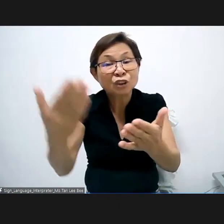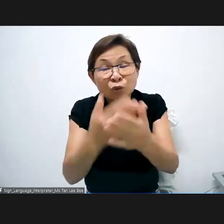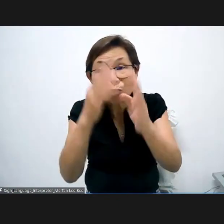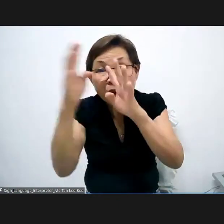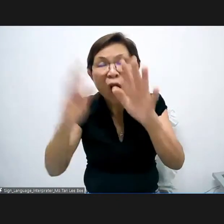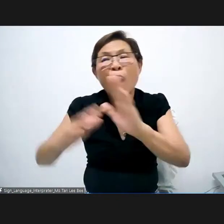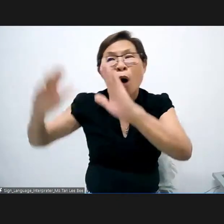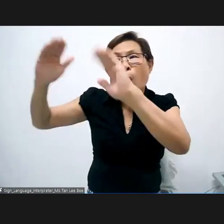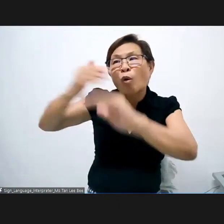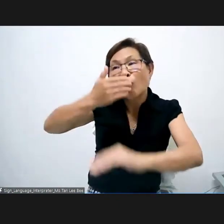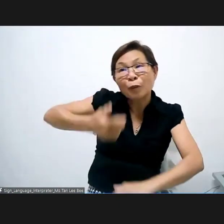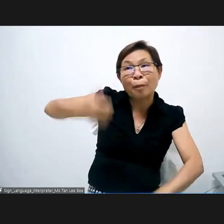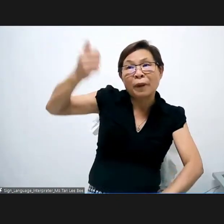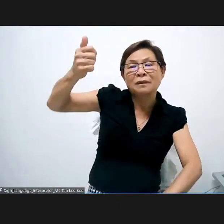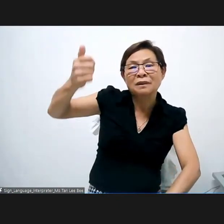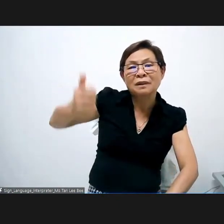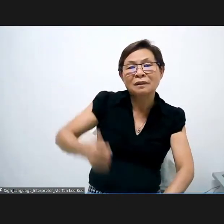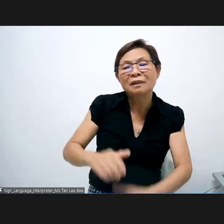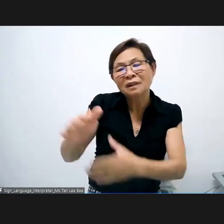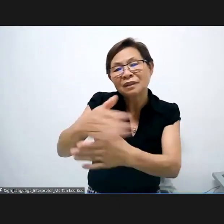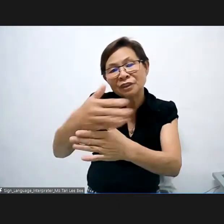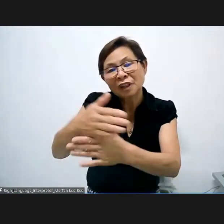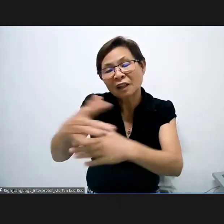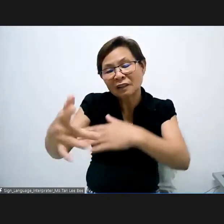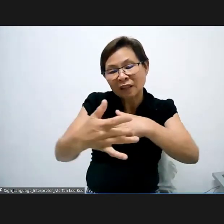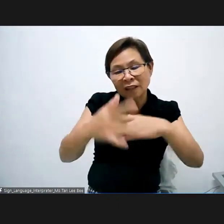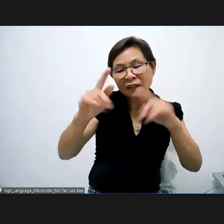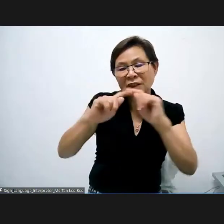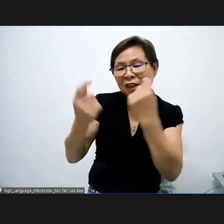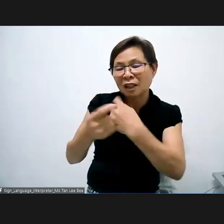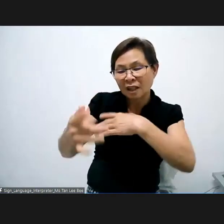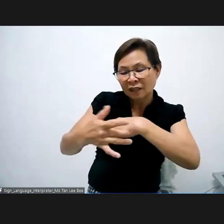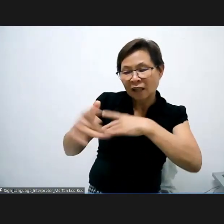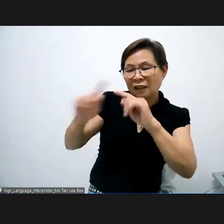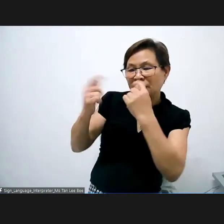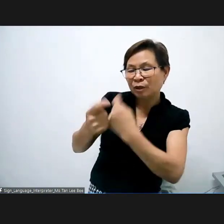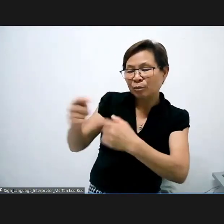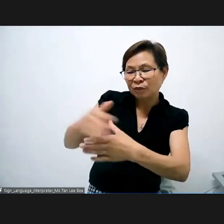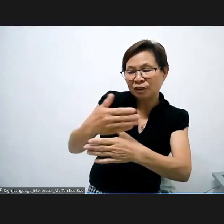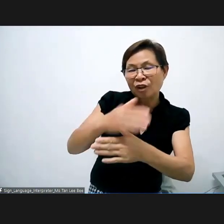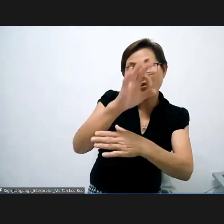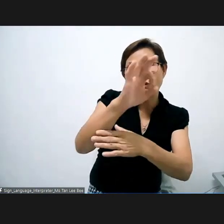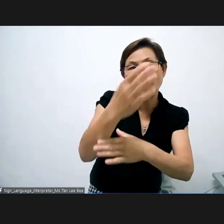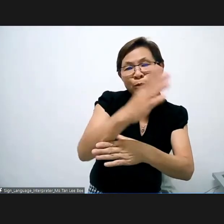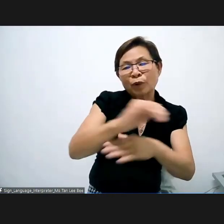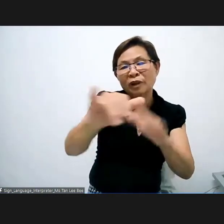best. Okay, so do share, and our technical team will share in Facebook and YouTube.